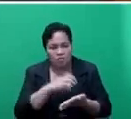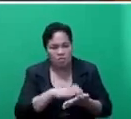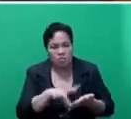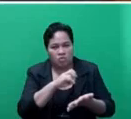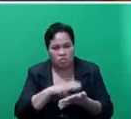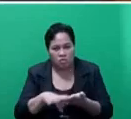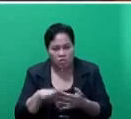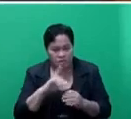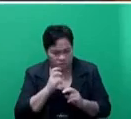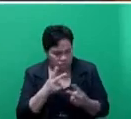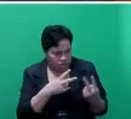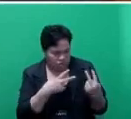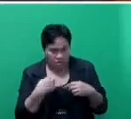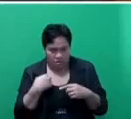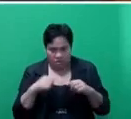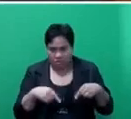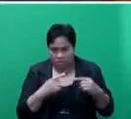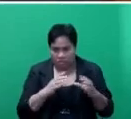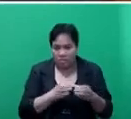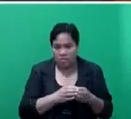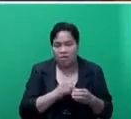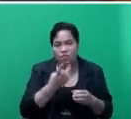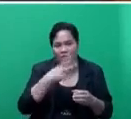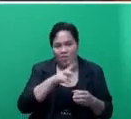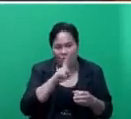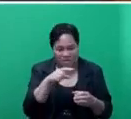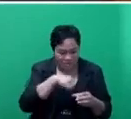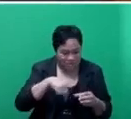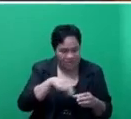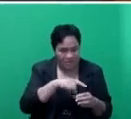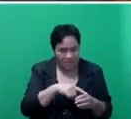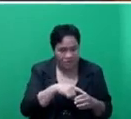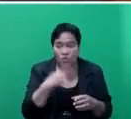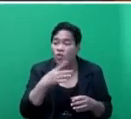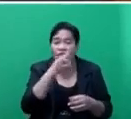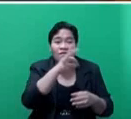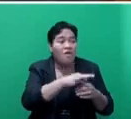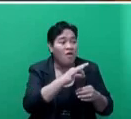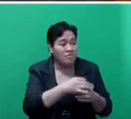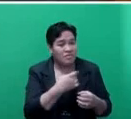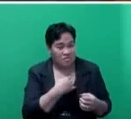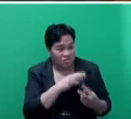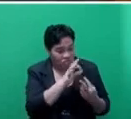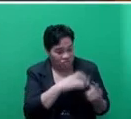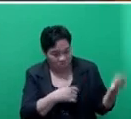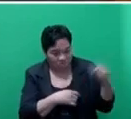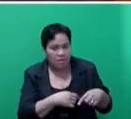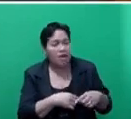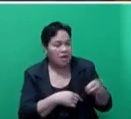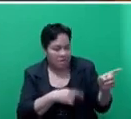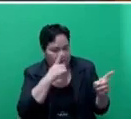If you look at this side of the House, there are 21 of us. Those who brought us to parliament are the people who pay